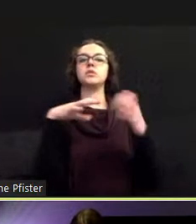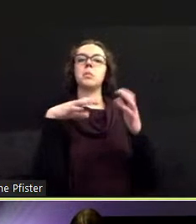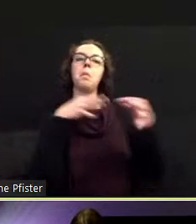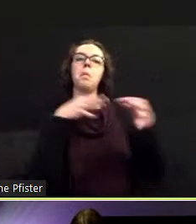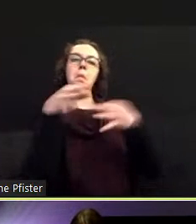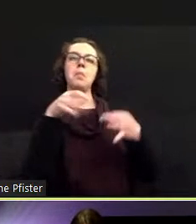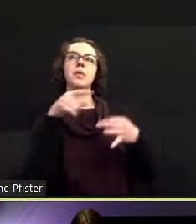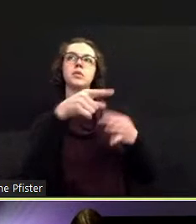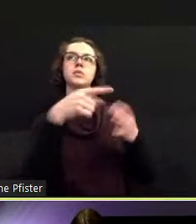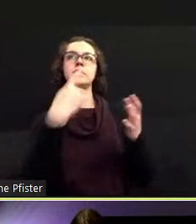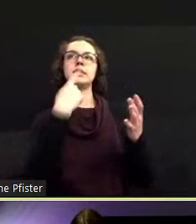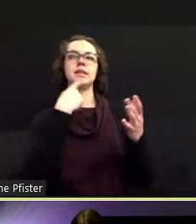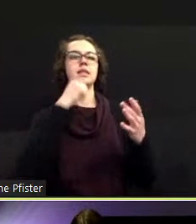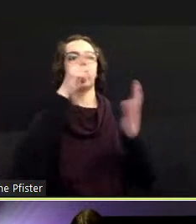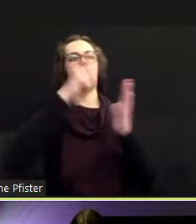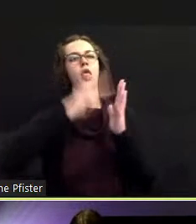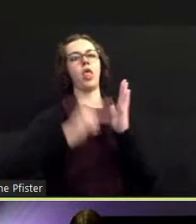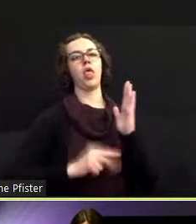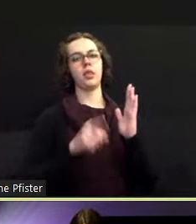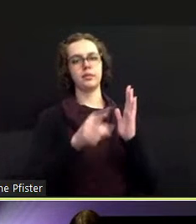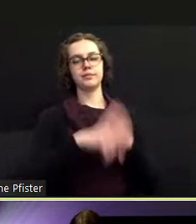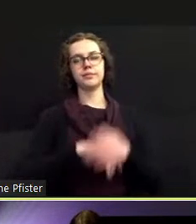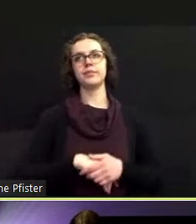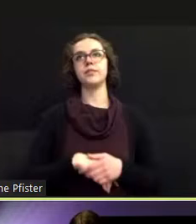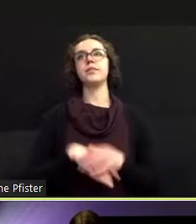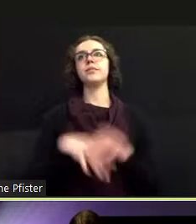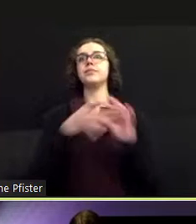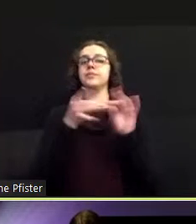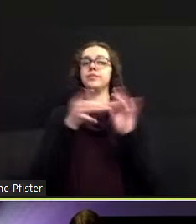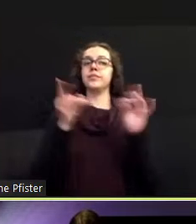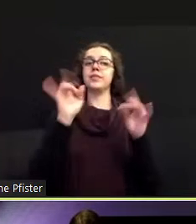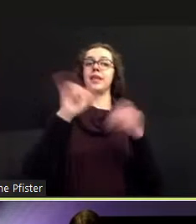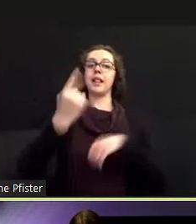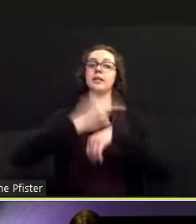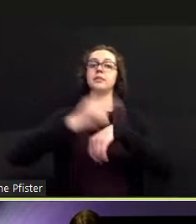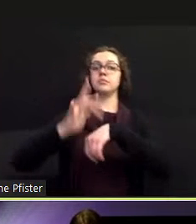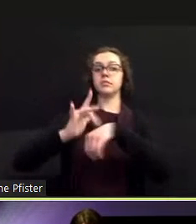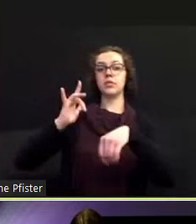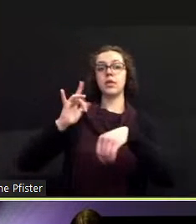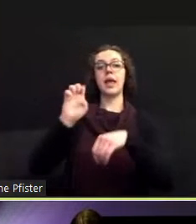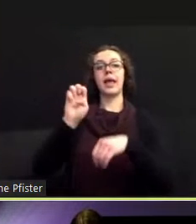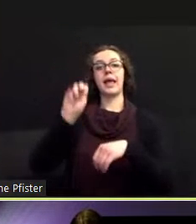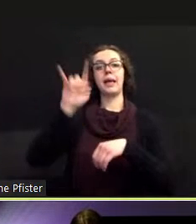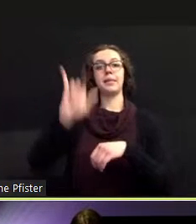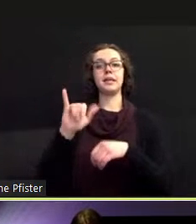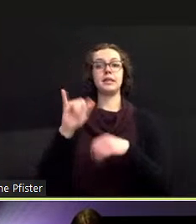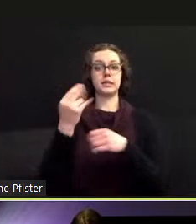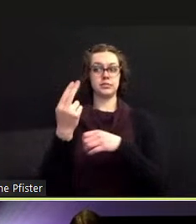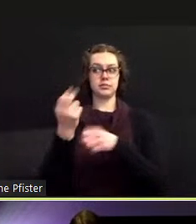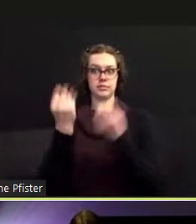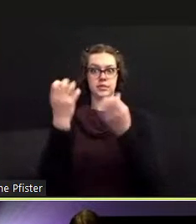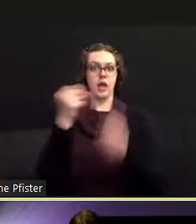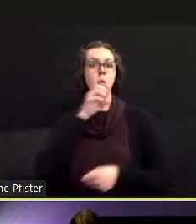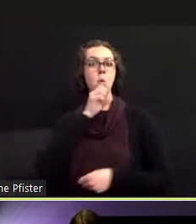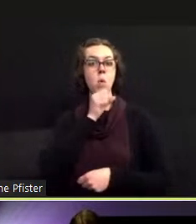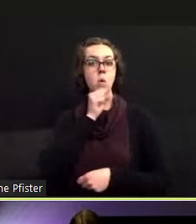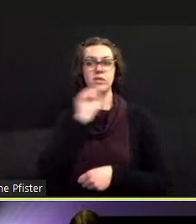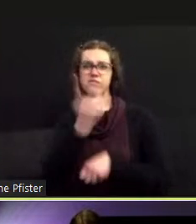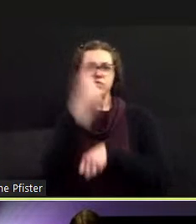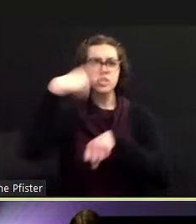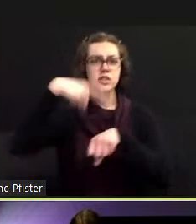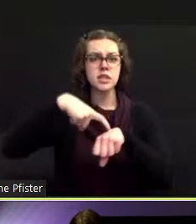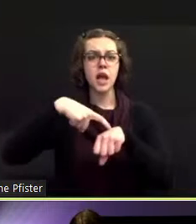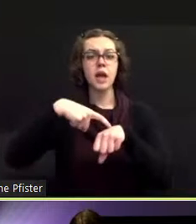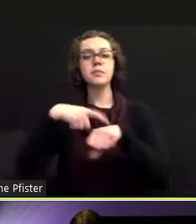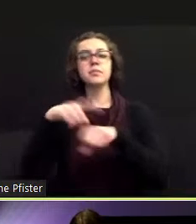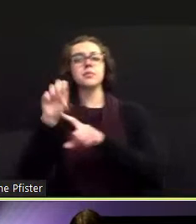Sherry's caption for the video. She notes that earlier in the day, Emily had used the sign orange for the first time, and consequently, Sherry had not had